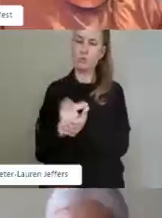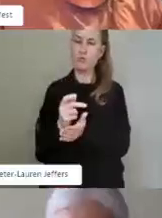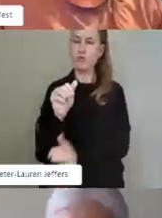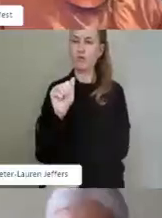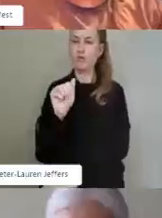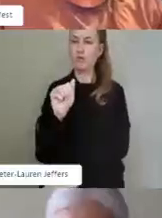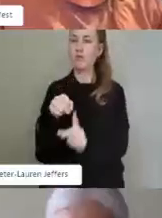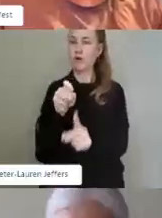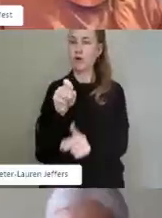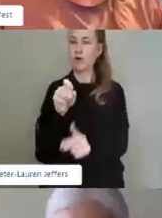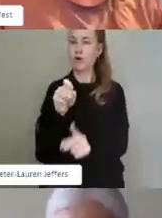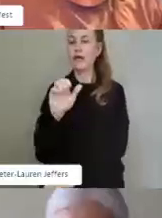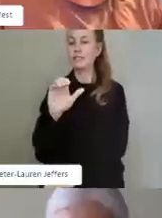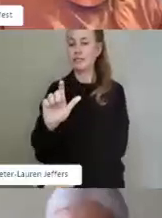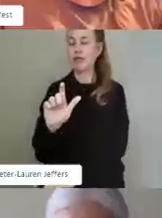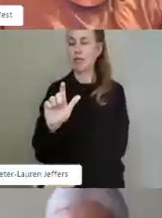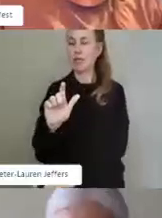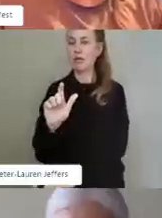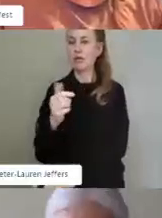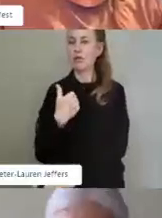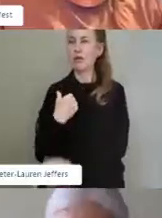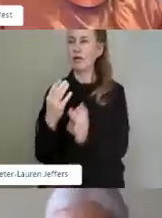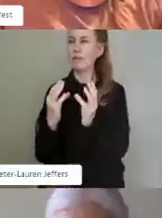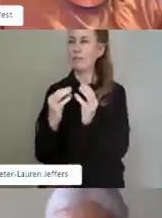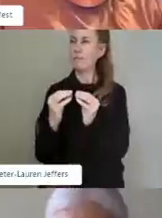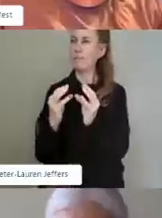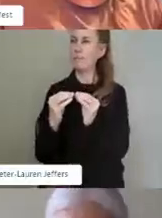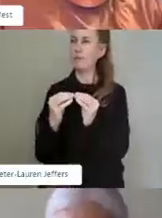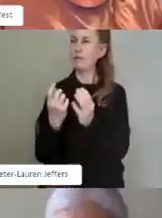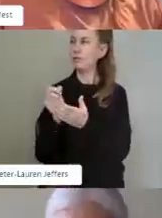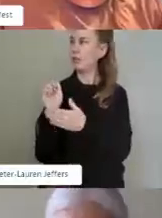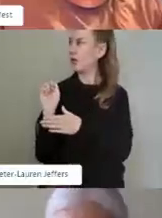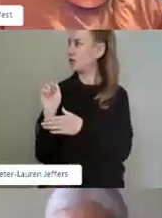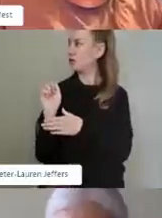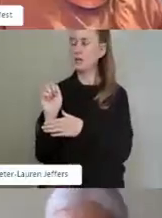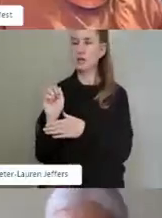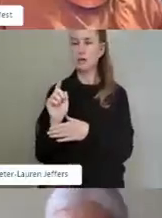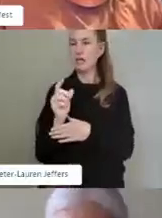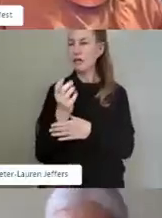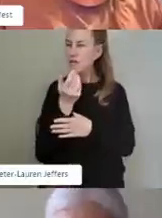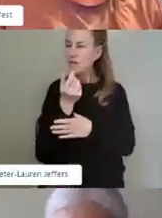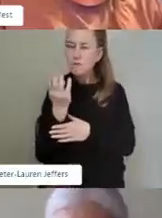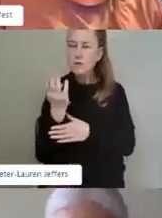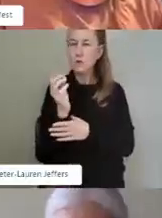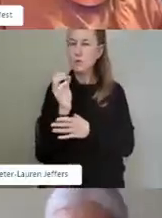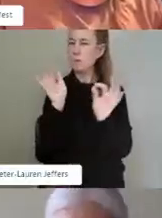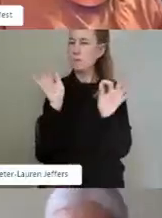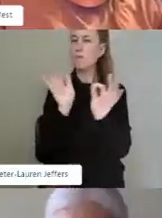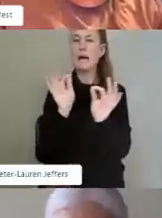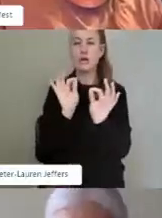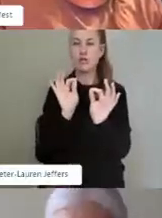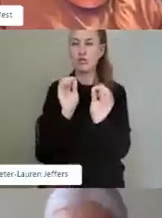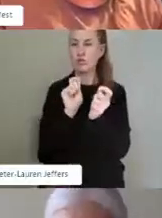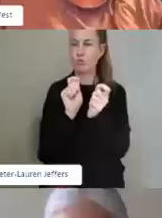And so actually when we met with them, I believe it was last week, they only had a few minor revisions that they wanted to see in the